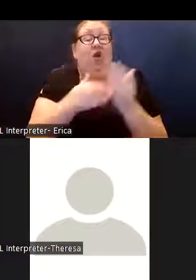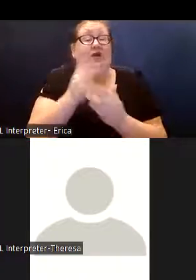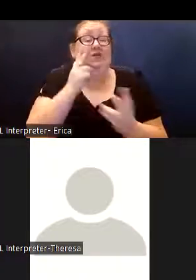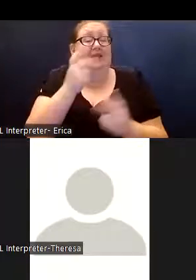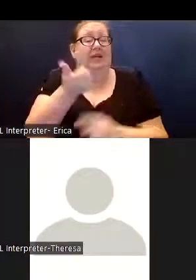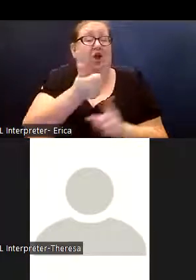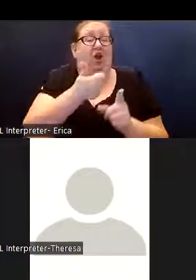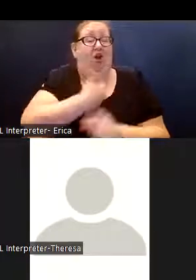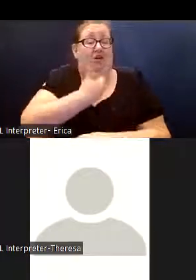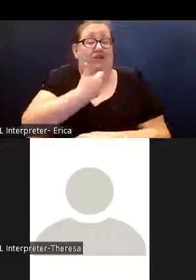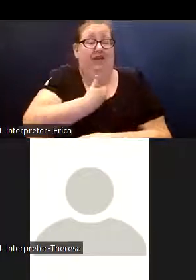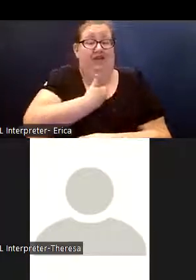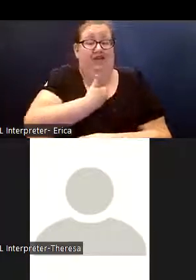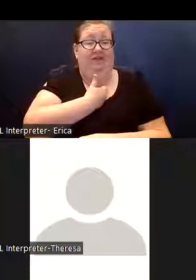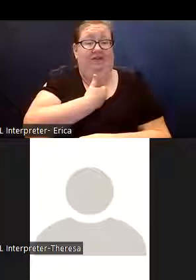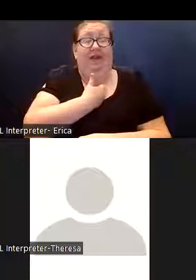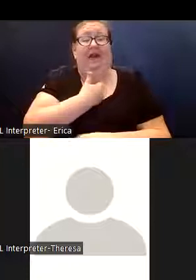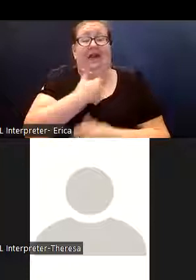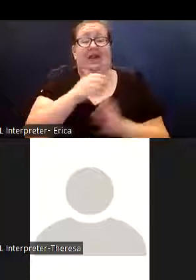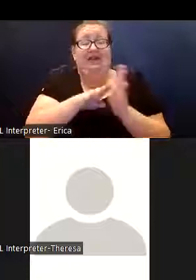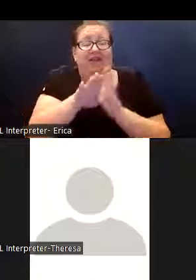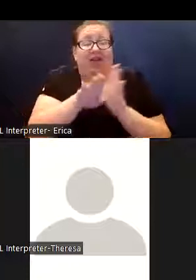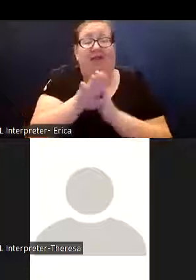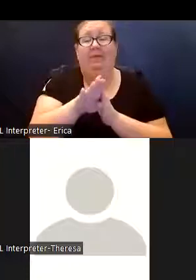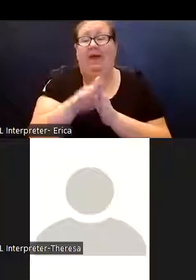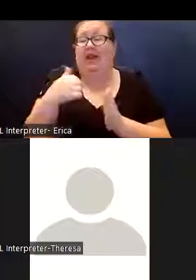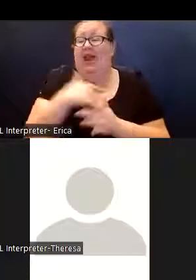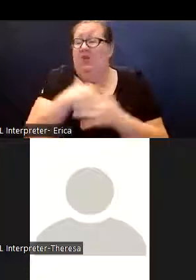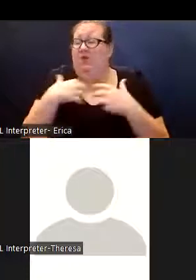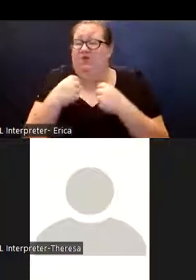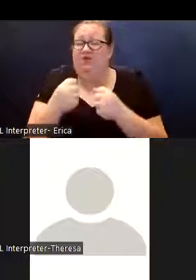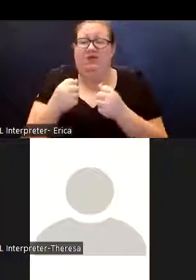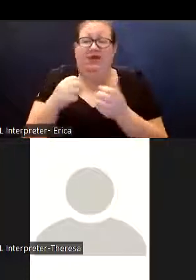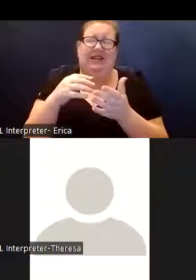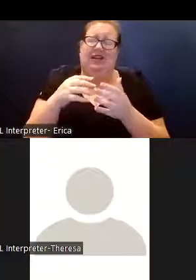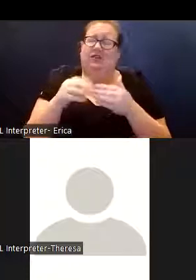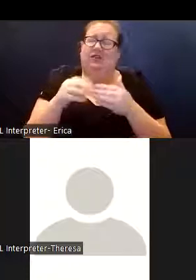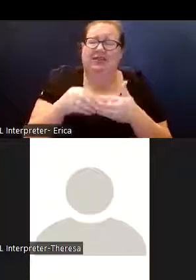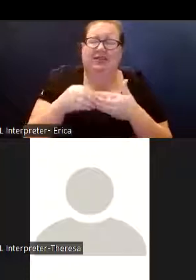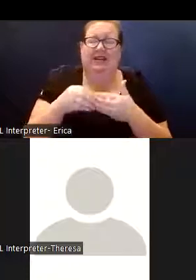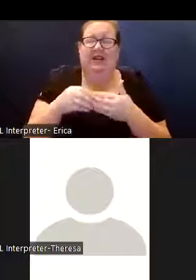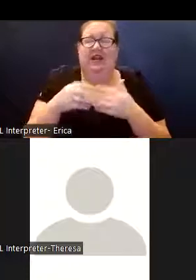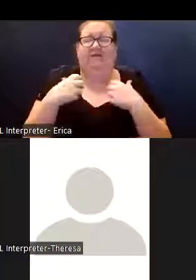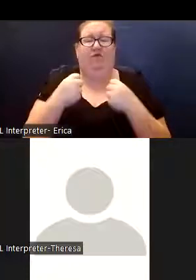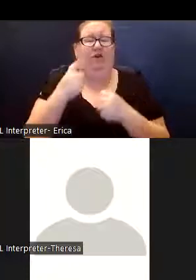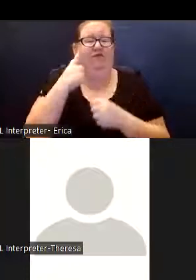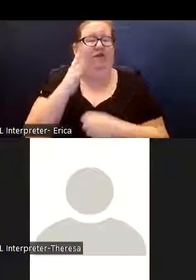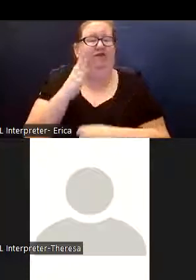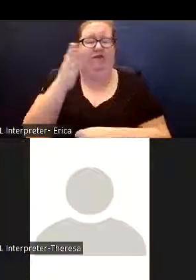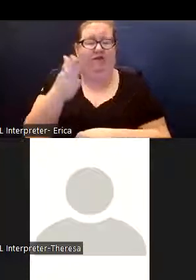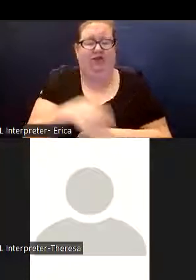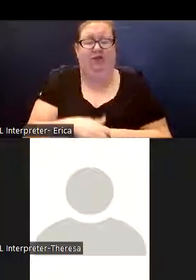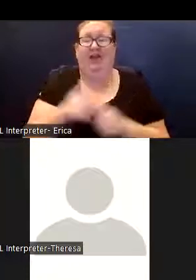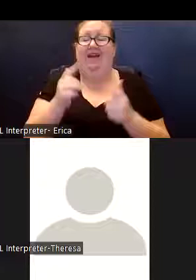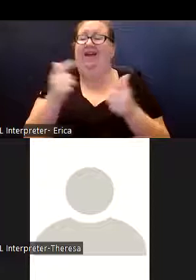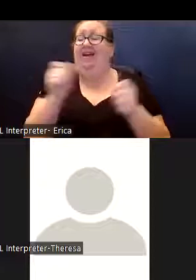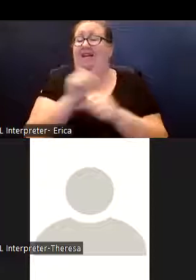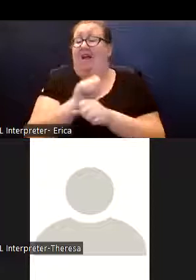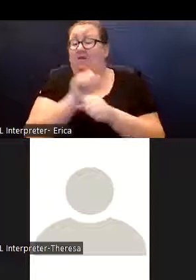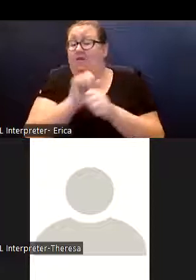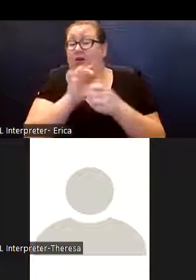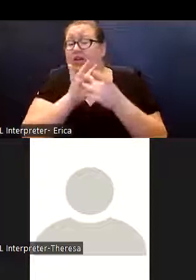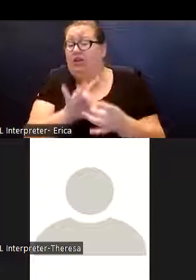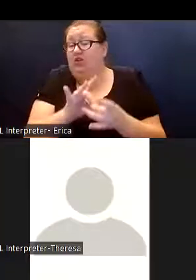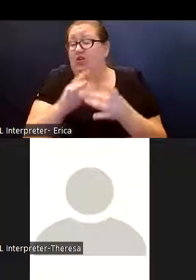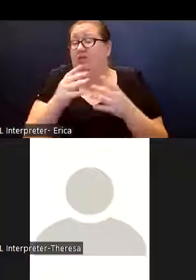of the course of our development, and we are resilient in terms of fortifying our city for the future. And a lot of the work in terms of the